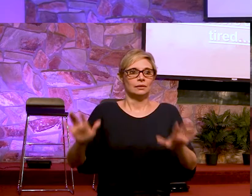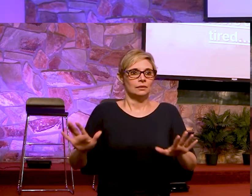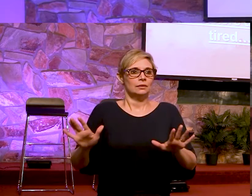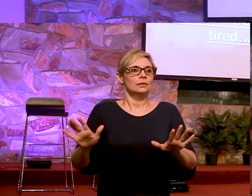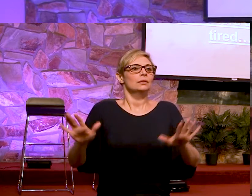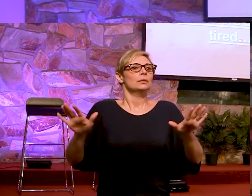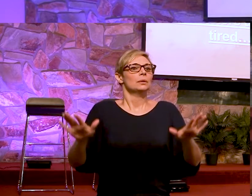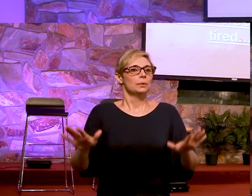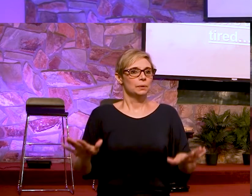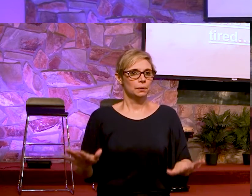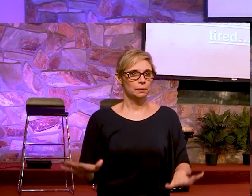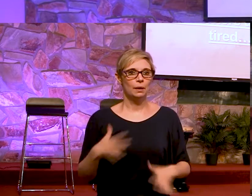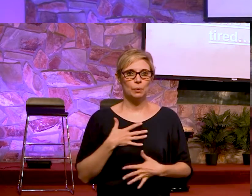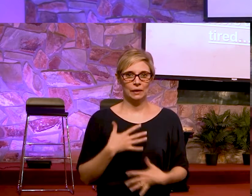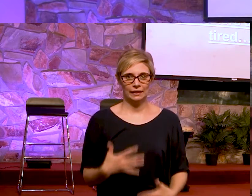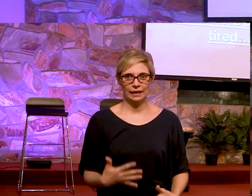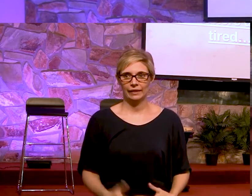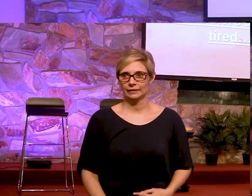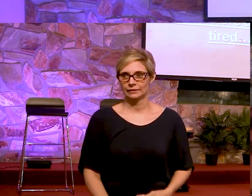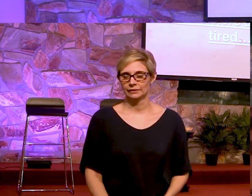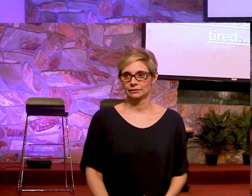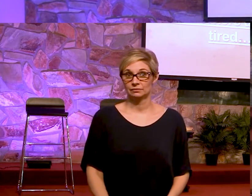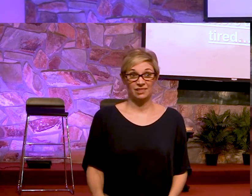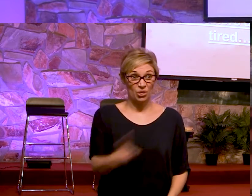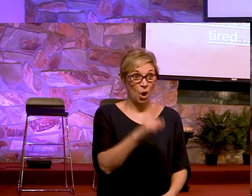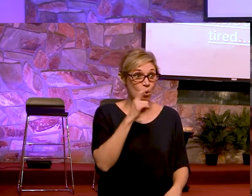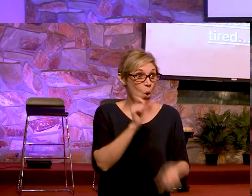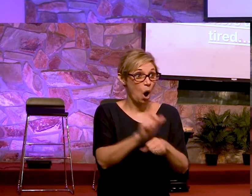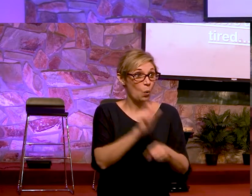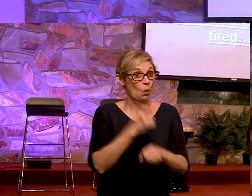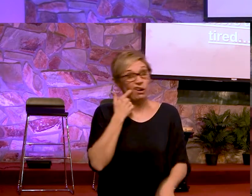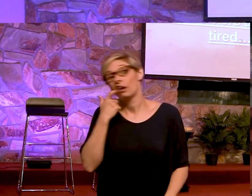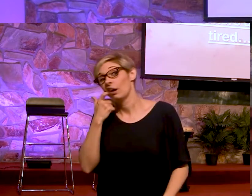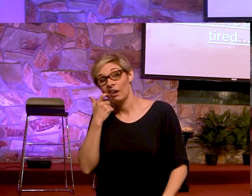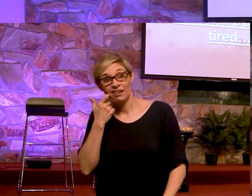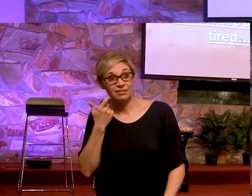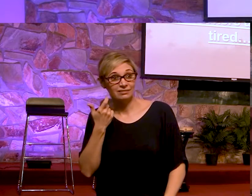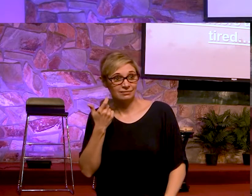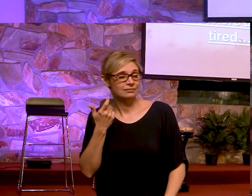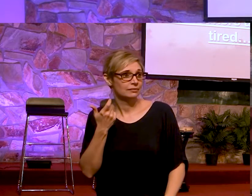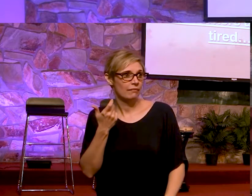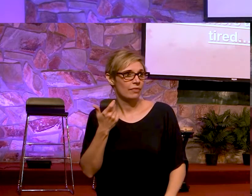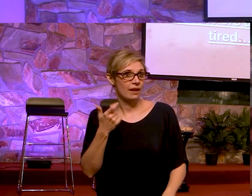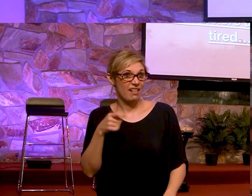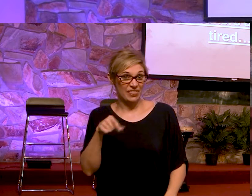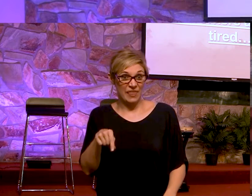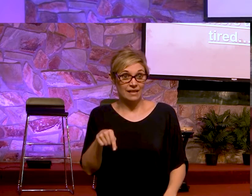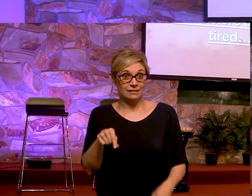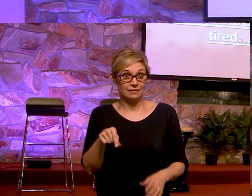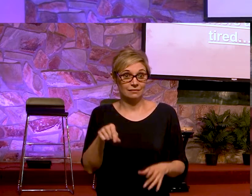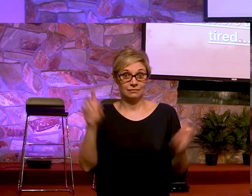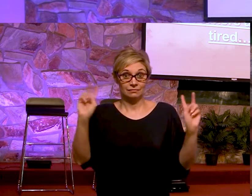If not, if we're going to keep on, those who are workaholics, this is kind of convicting.